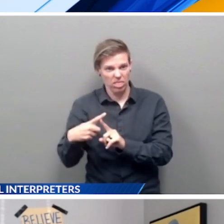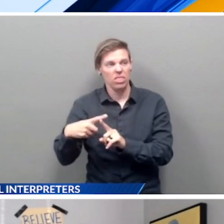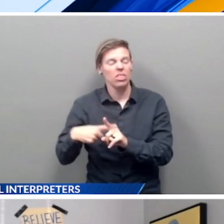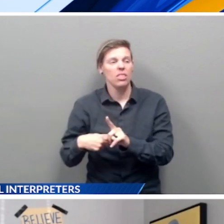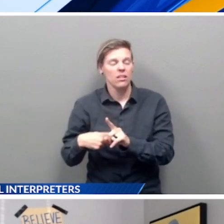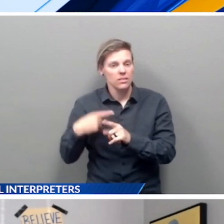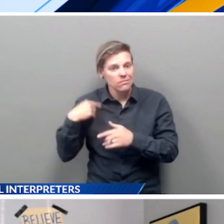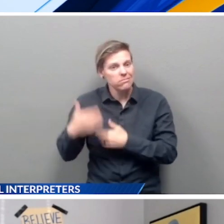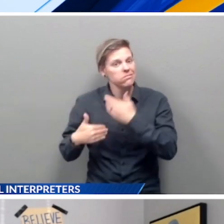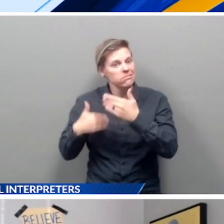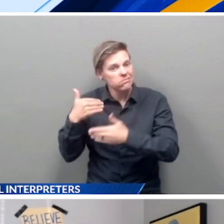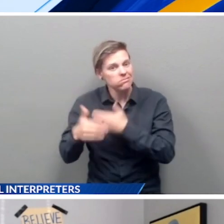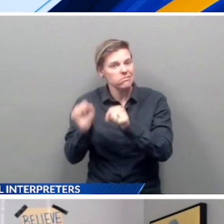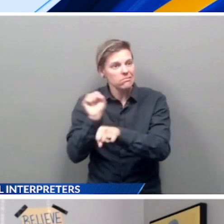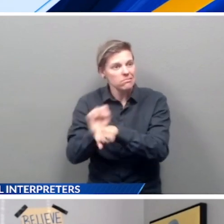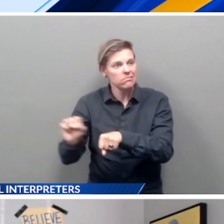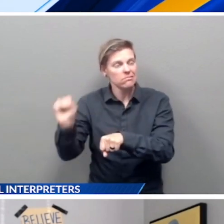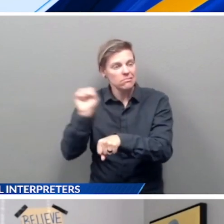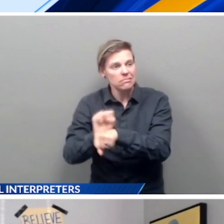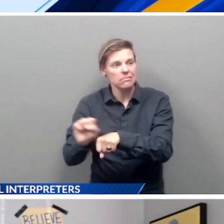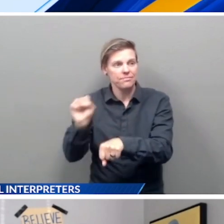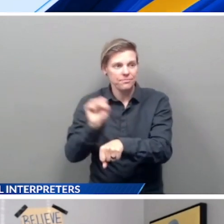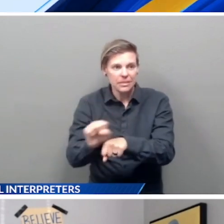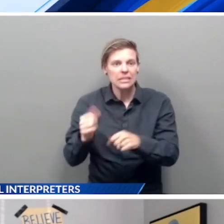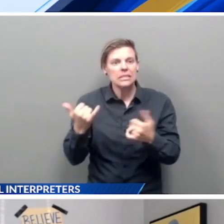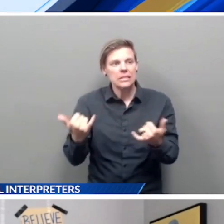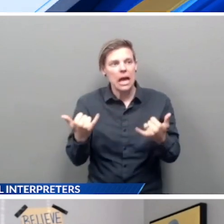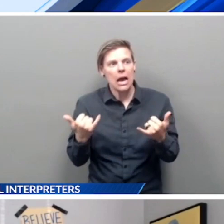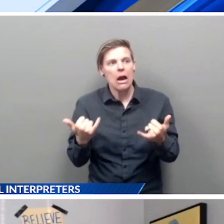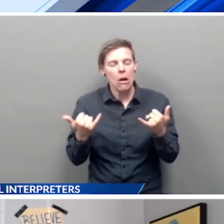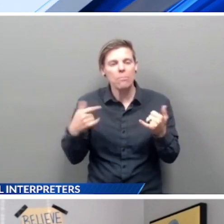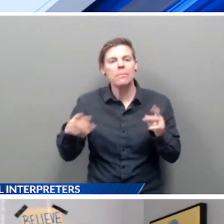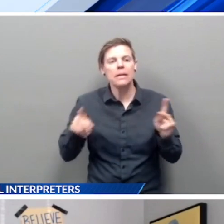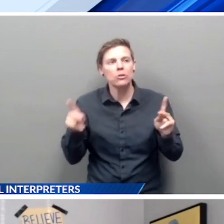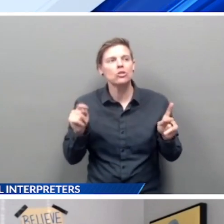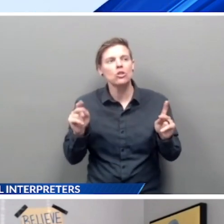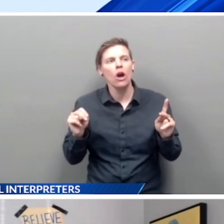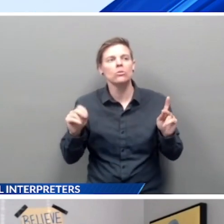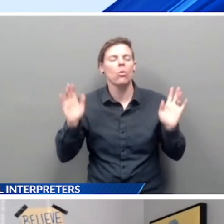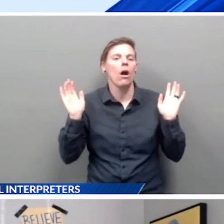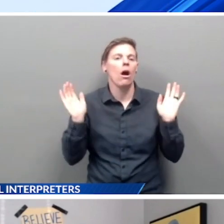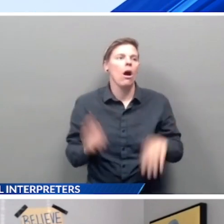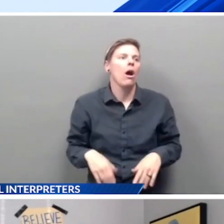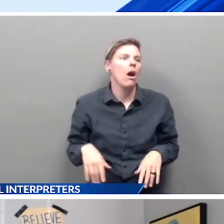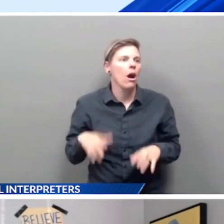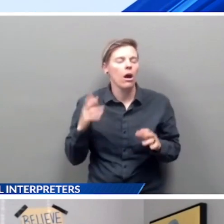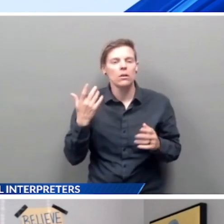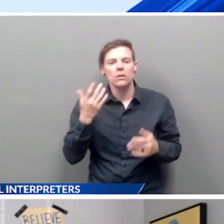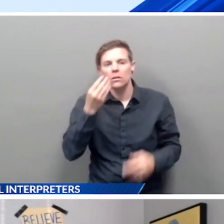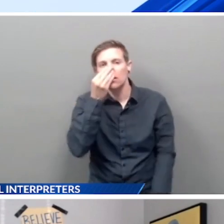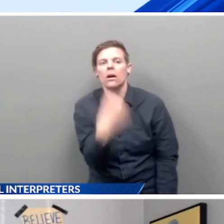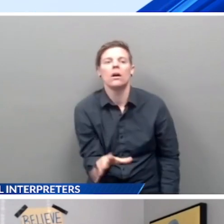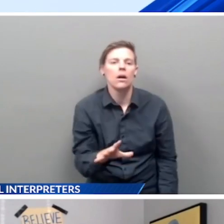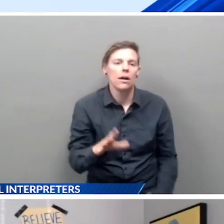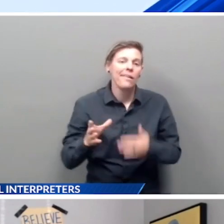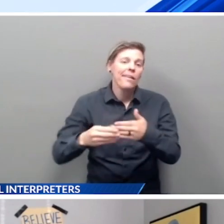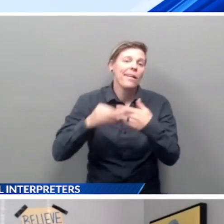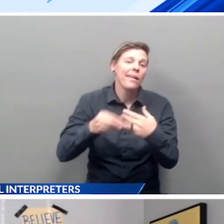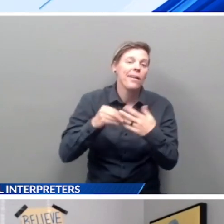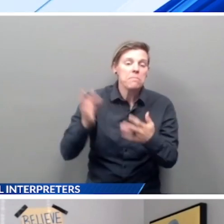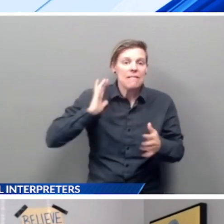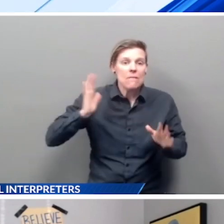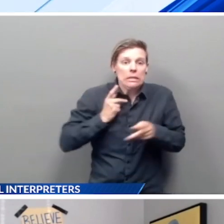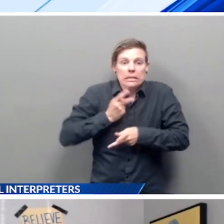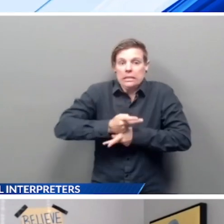changing many people are willing to take more risk than they were, you know, a year and a half ago. And